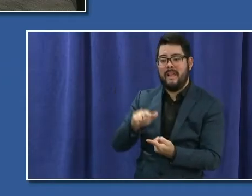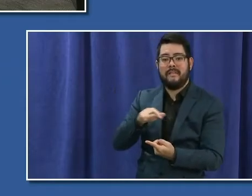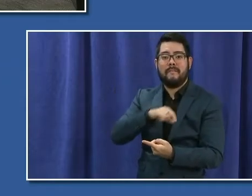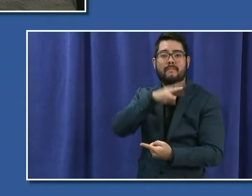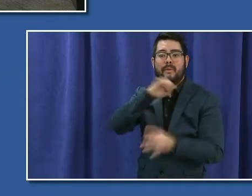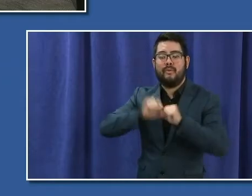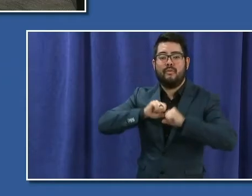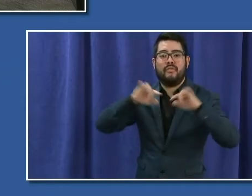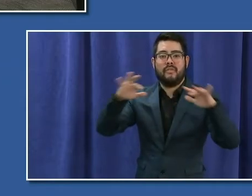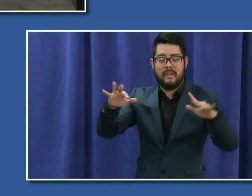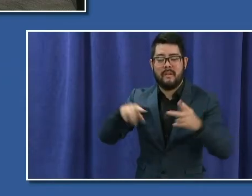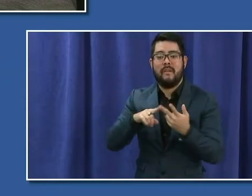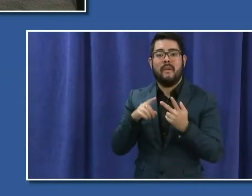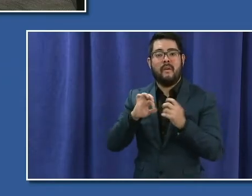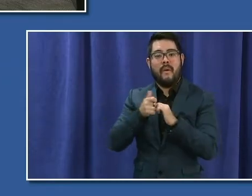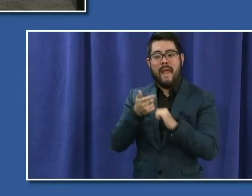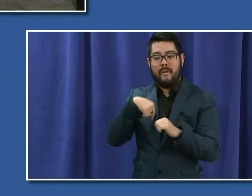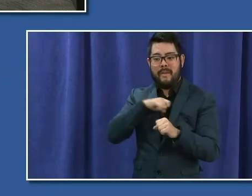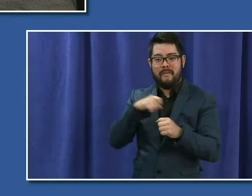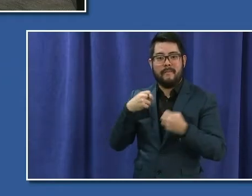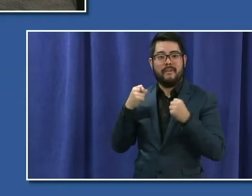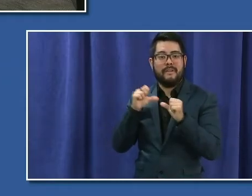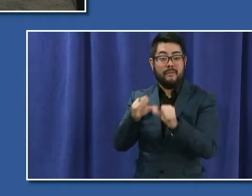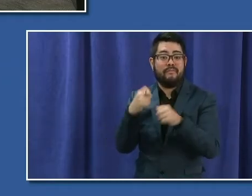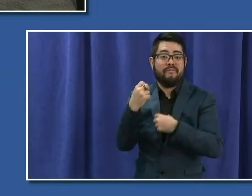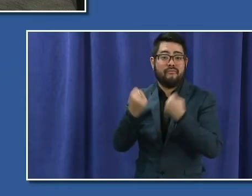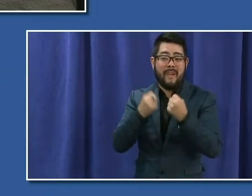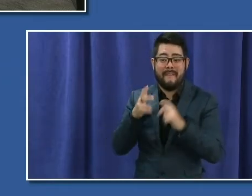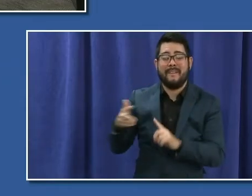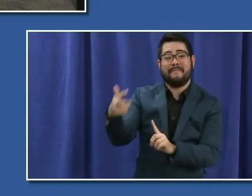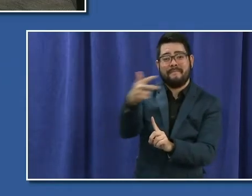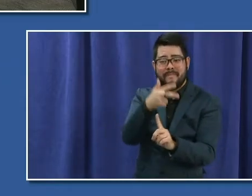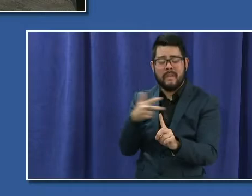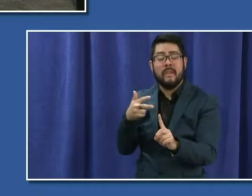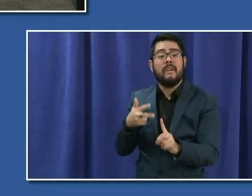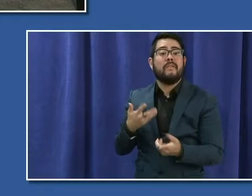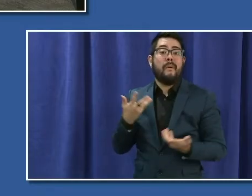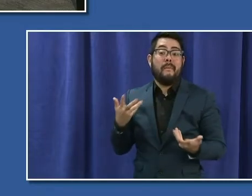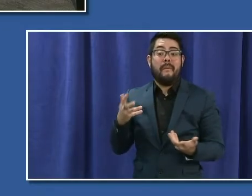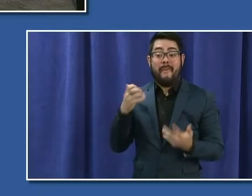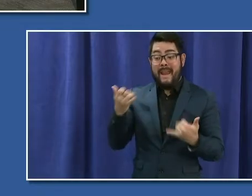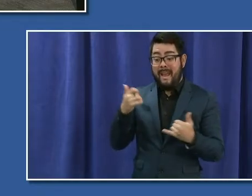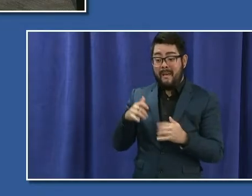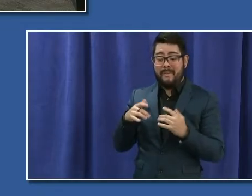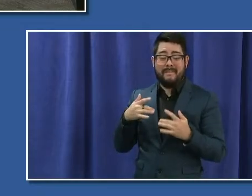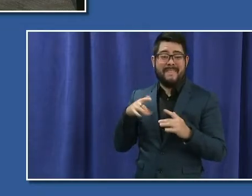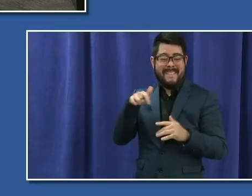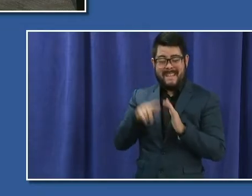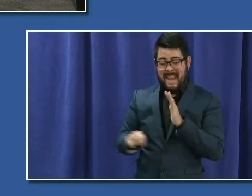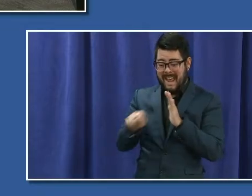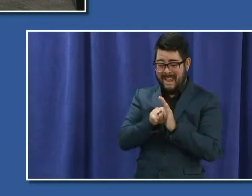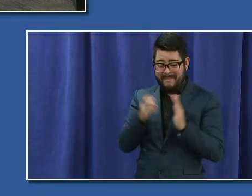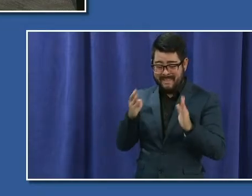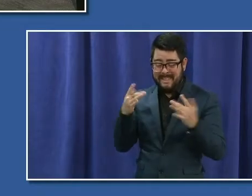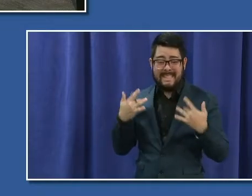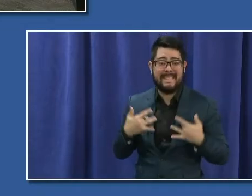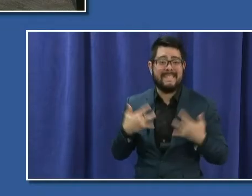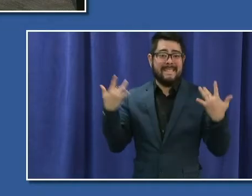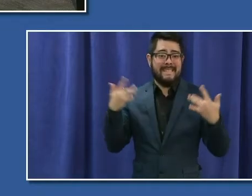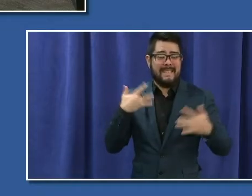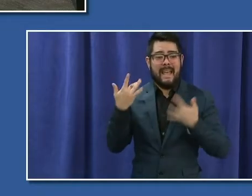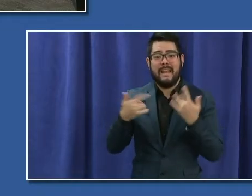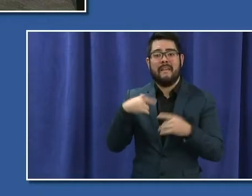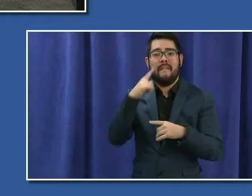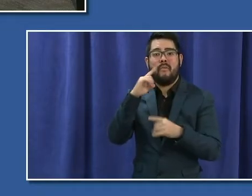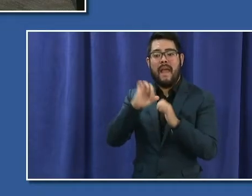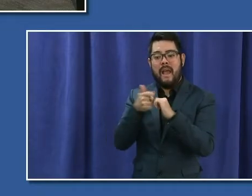sustainable ways to move our vehicles around the city. So it's really an exciting time, frankly, in the world of